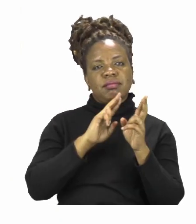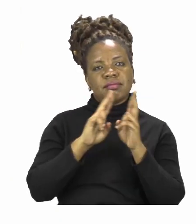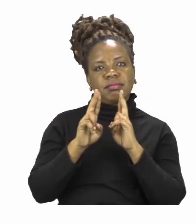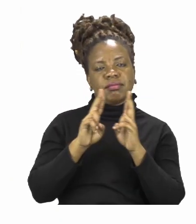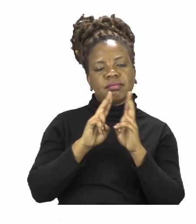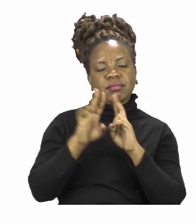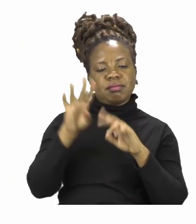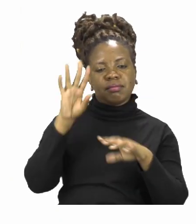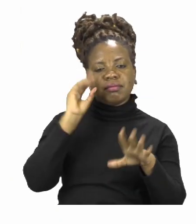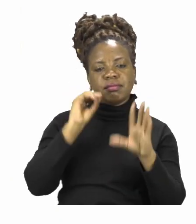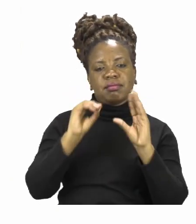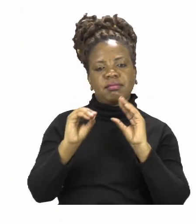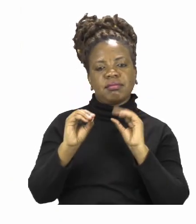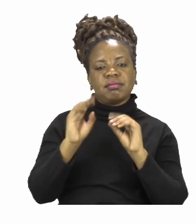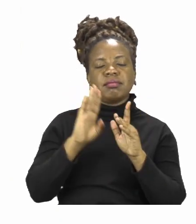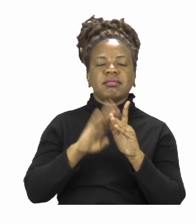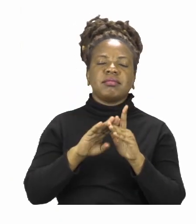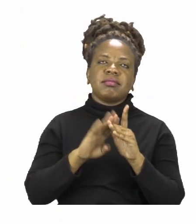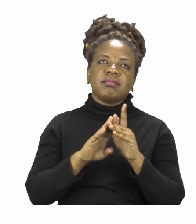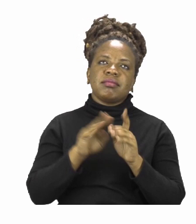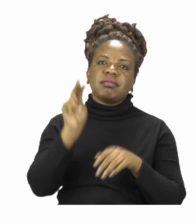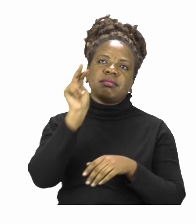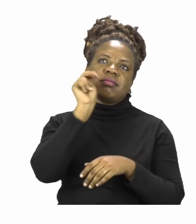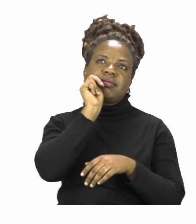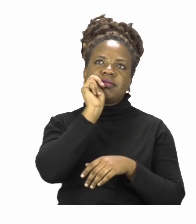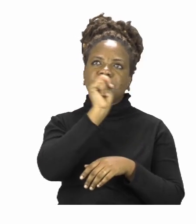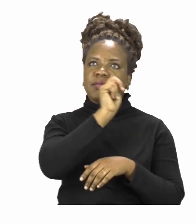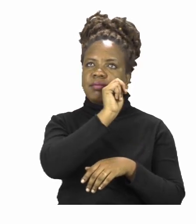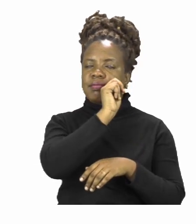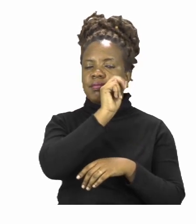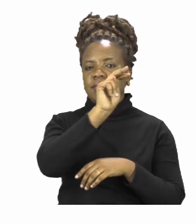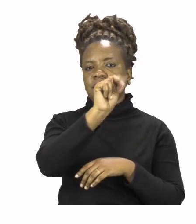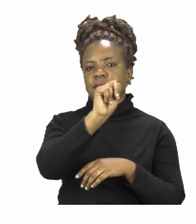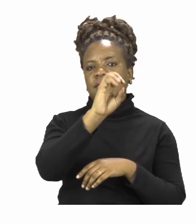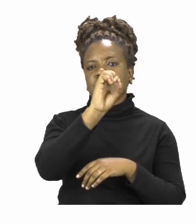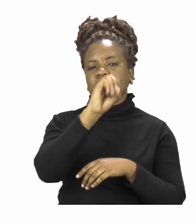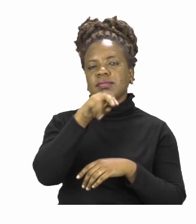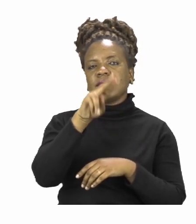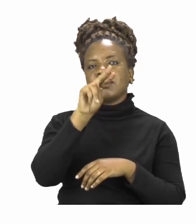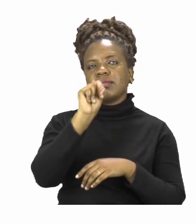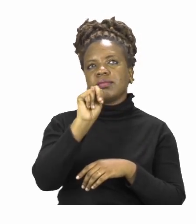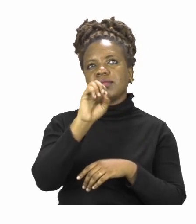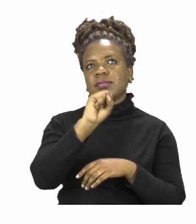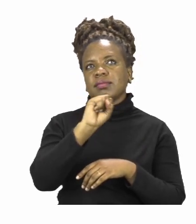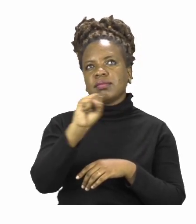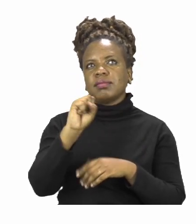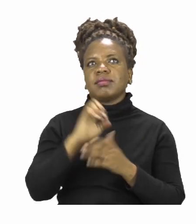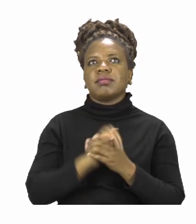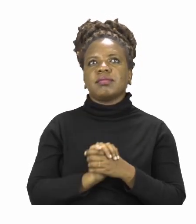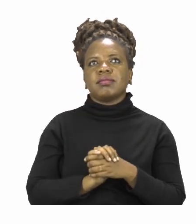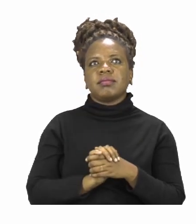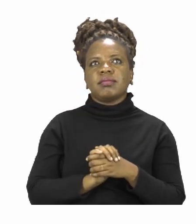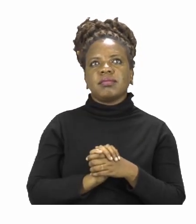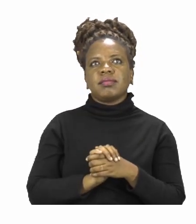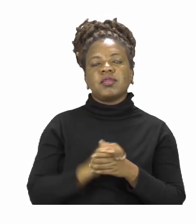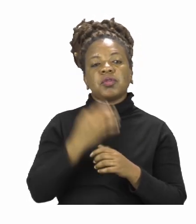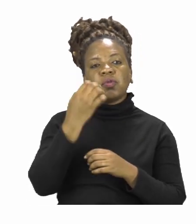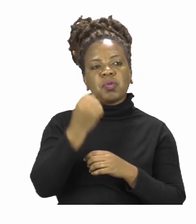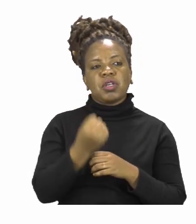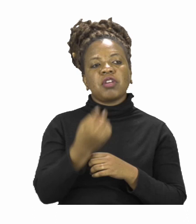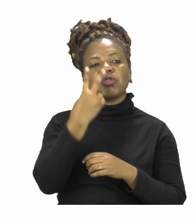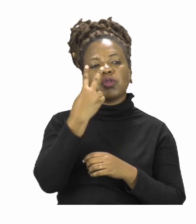nouns. Now, as you both know, or all know, is that nouns have two types for